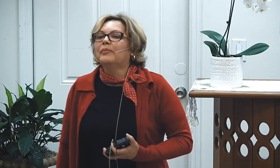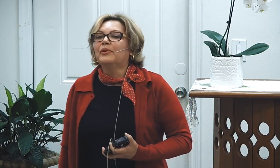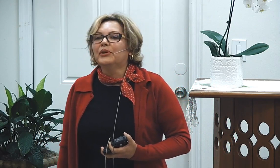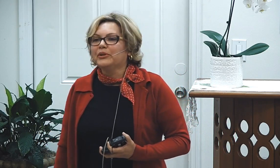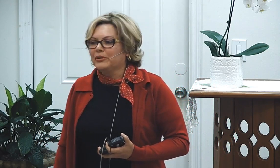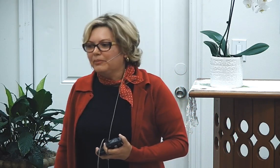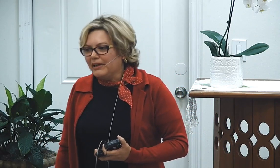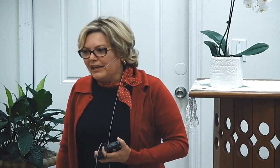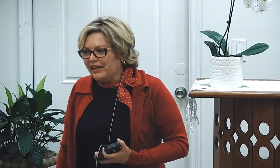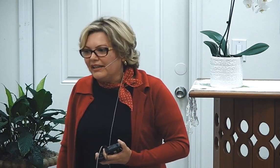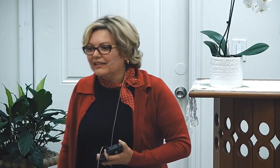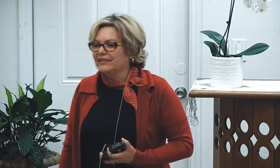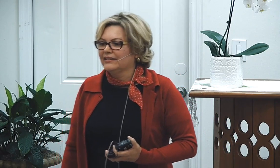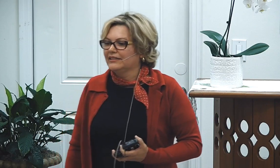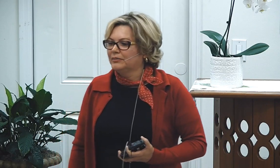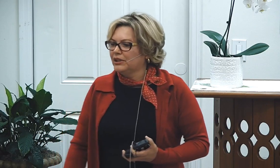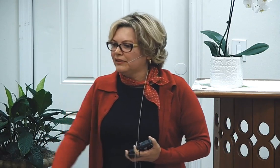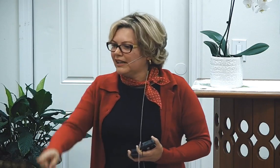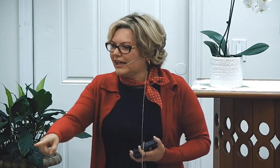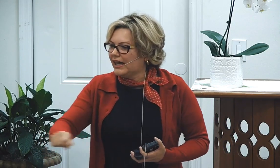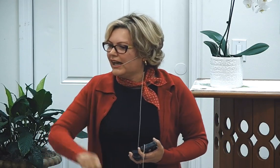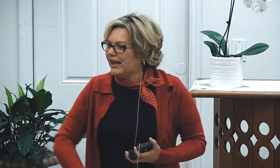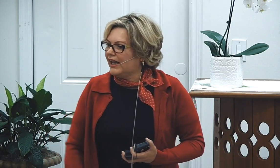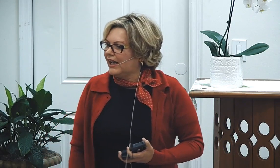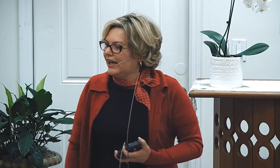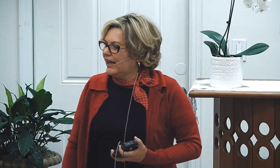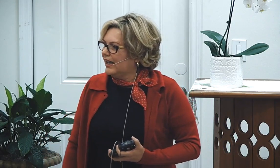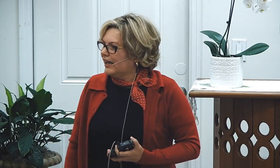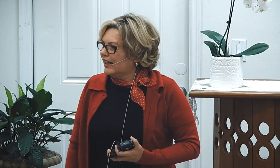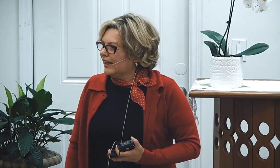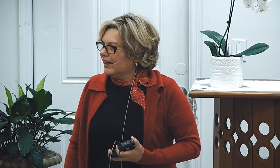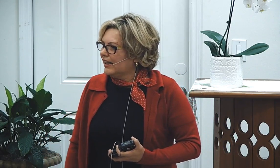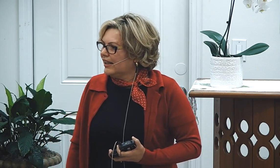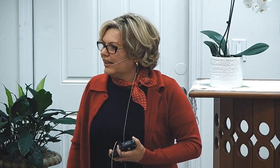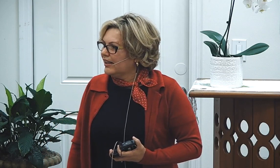You cannot drink water. Oh, very well.